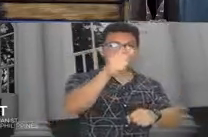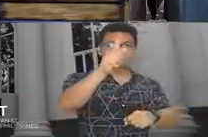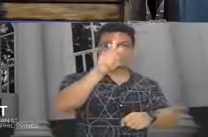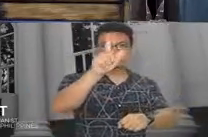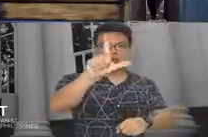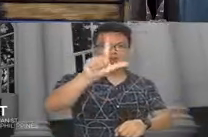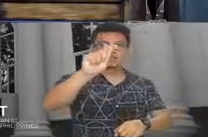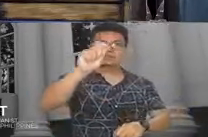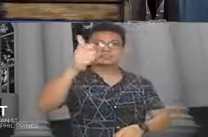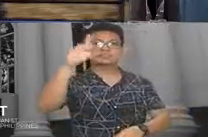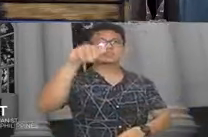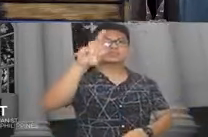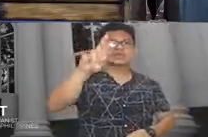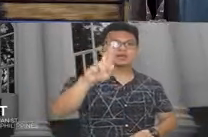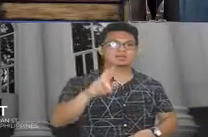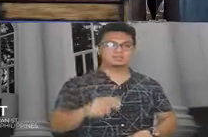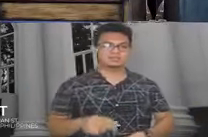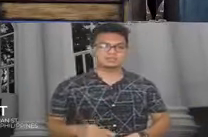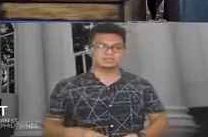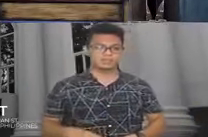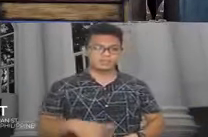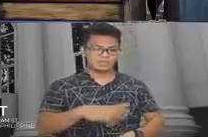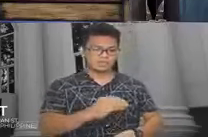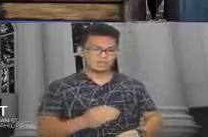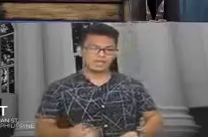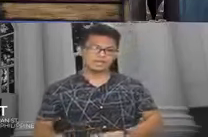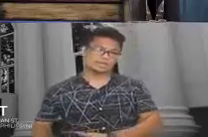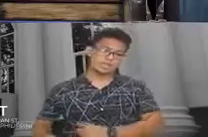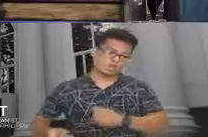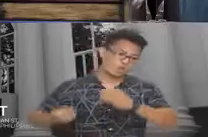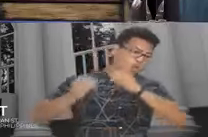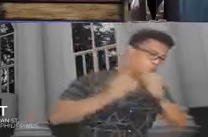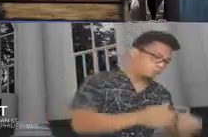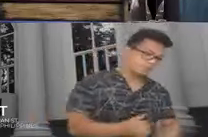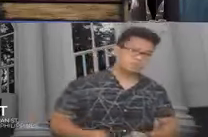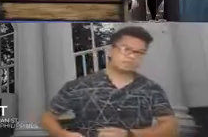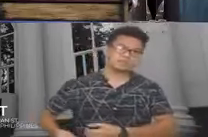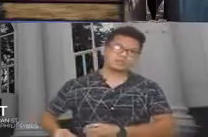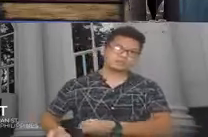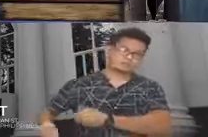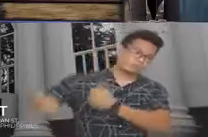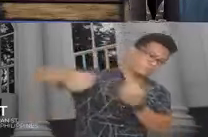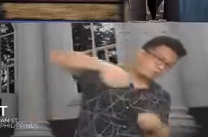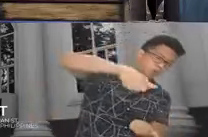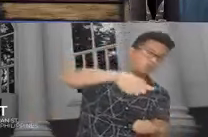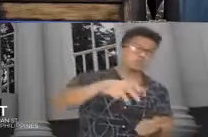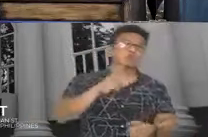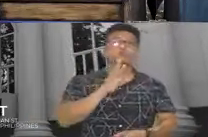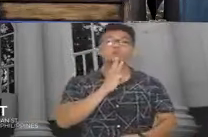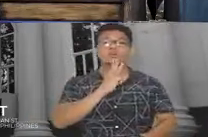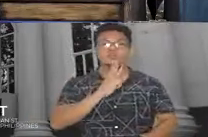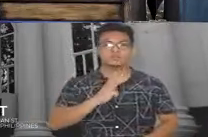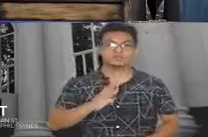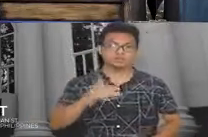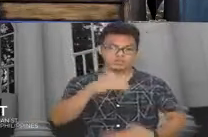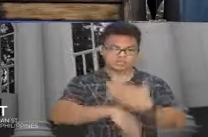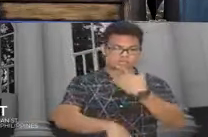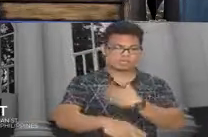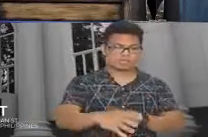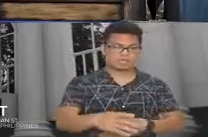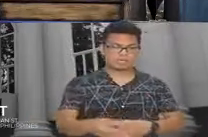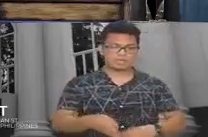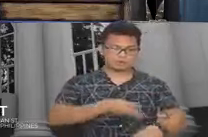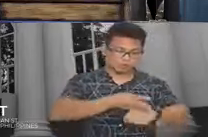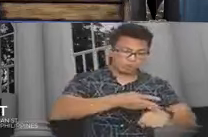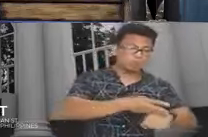the God that answereth by fire, let him be God. Hindot kayo ni, no?